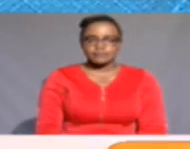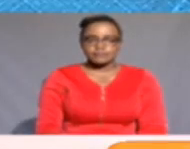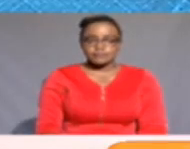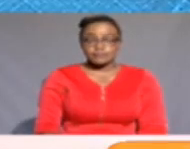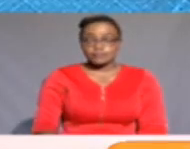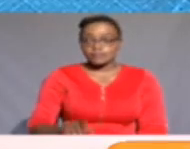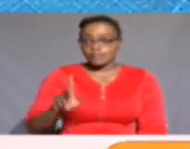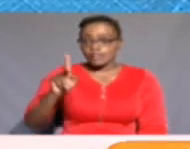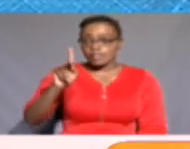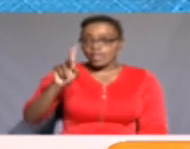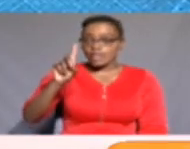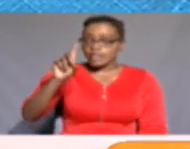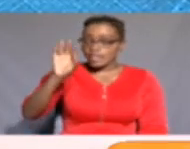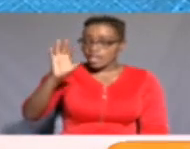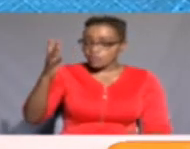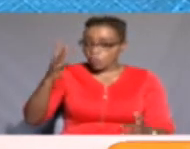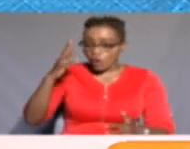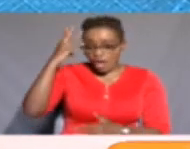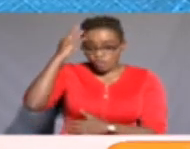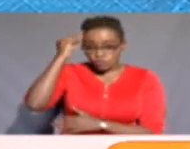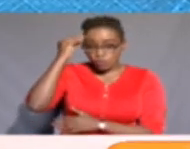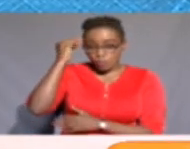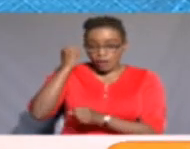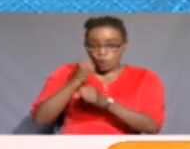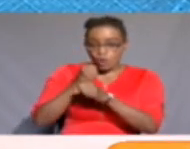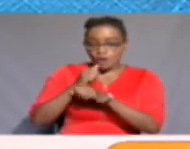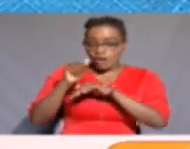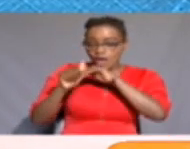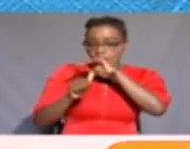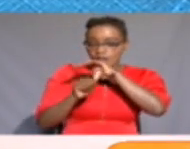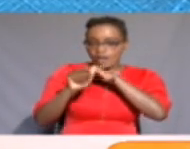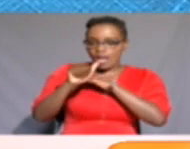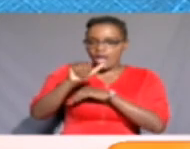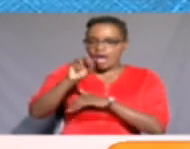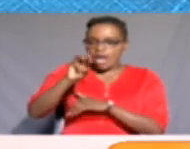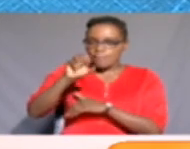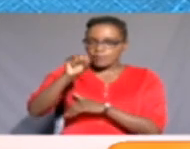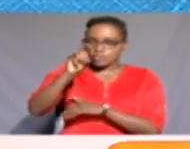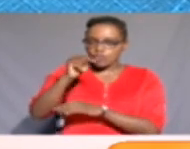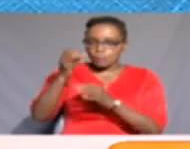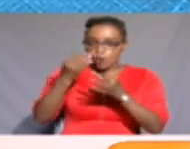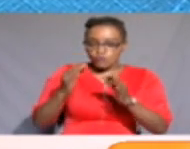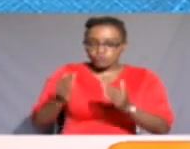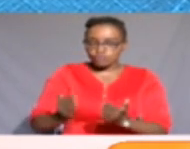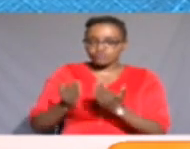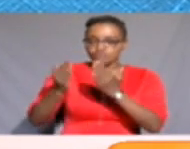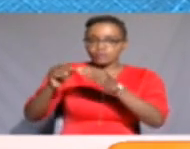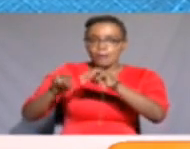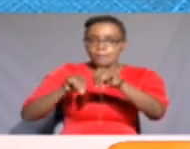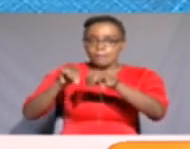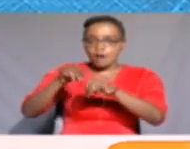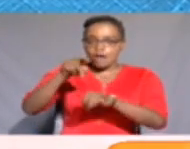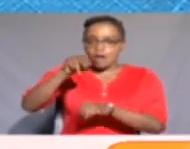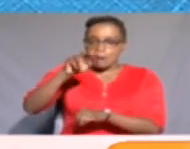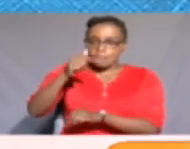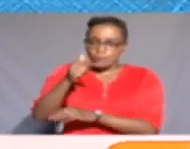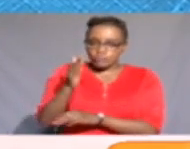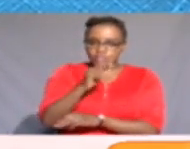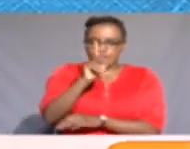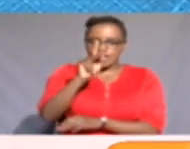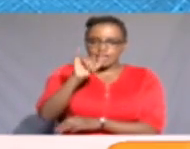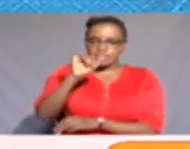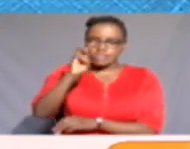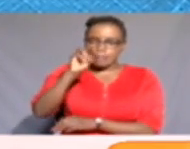The Kenya Defence Forces in Somalia, operating under AMISOM, have officially handed over the management of the port of Kismayu to